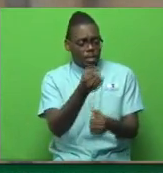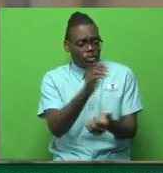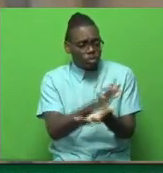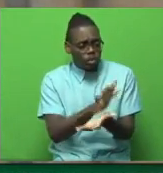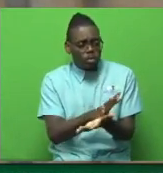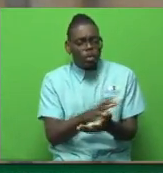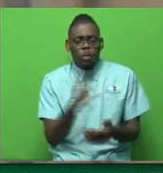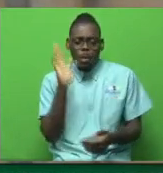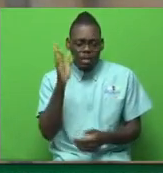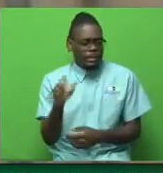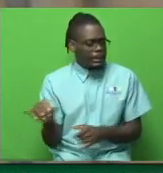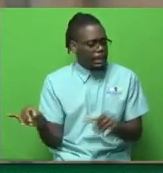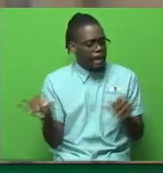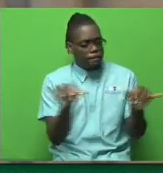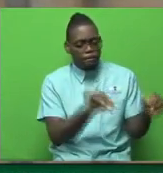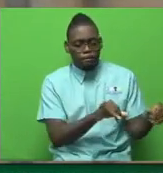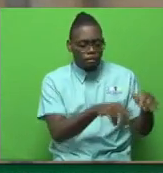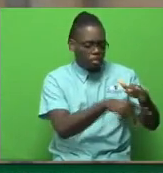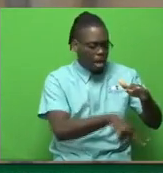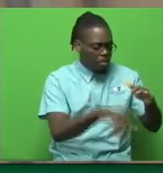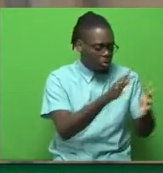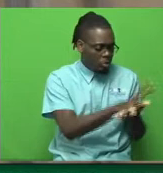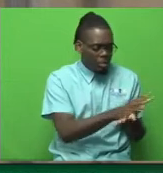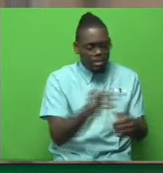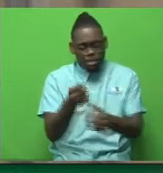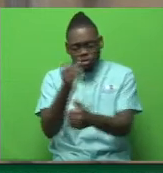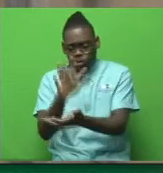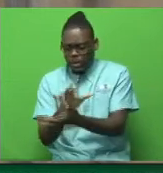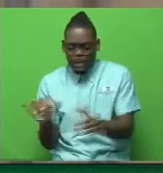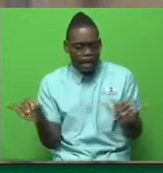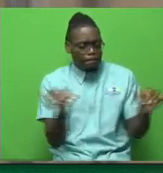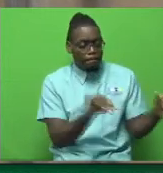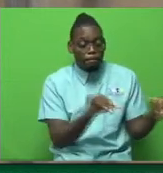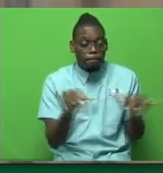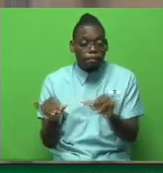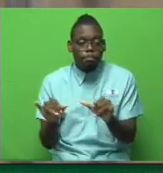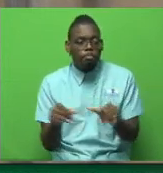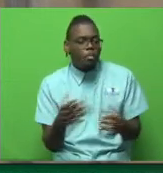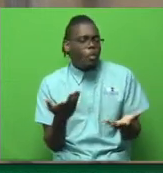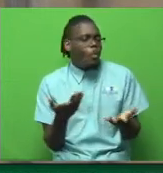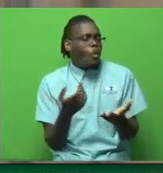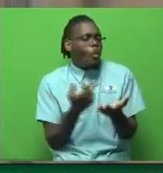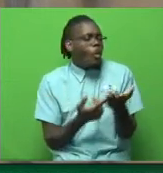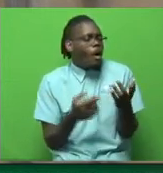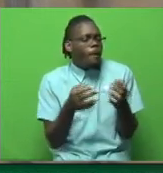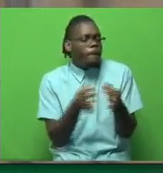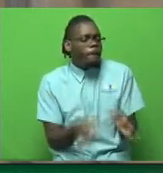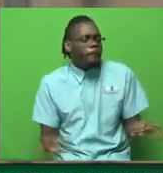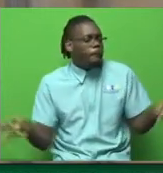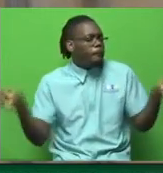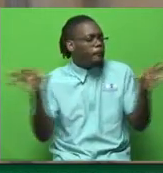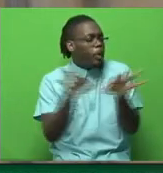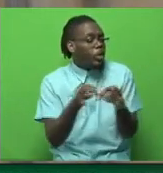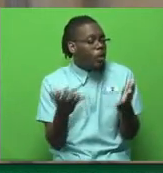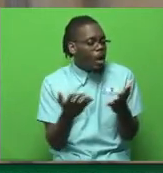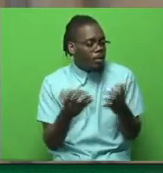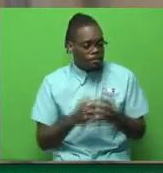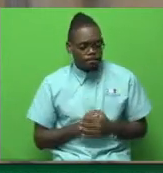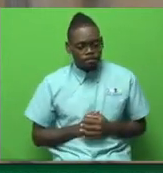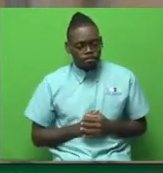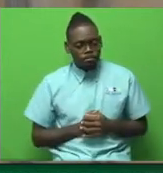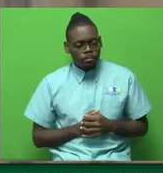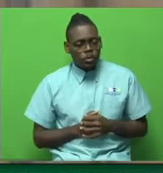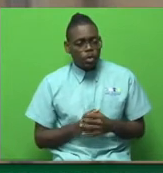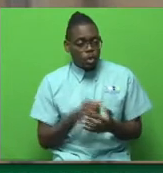primary schools another important part of this adjustment is the curriculum adjustment